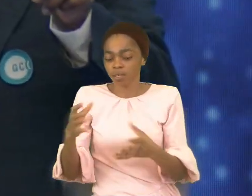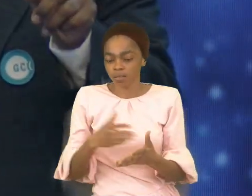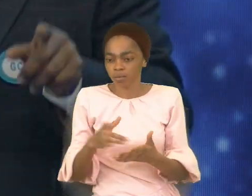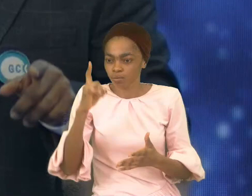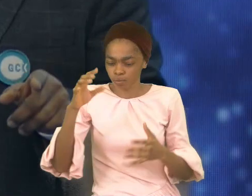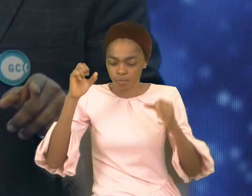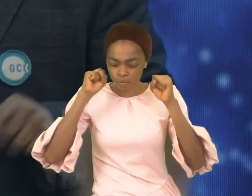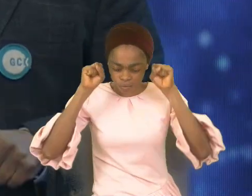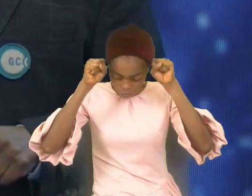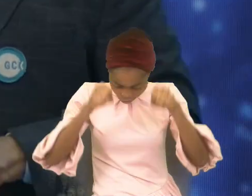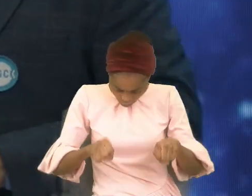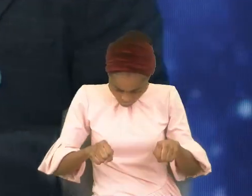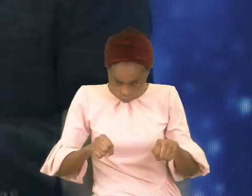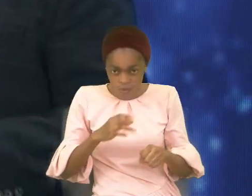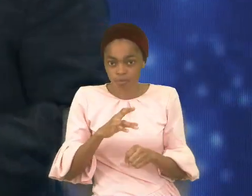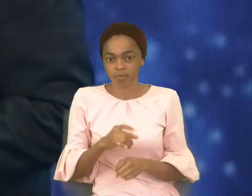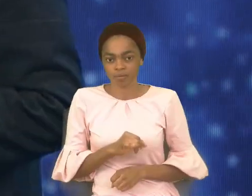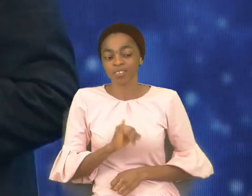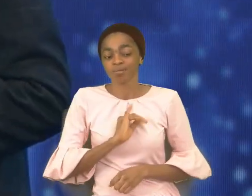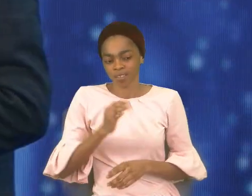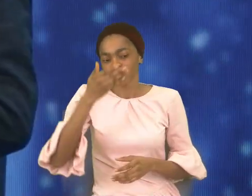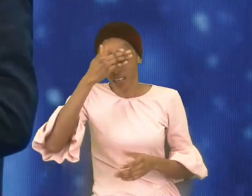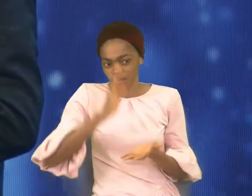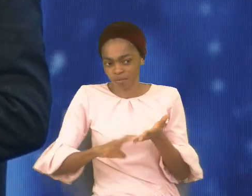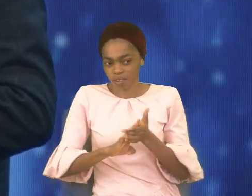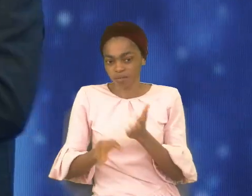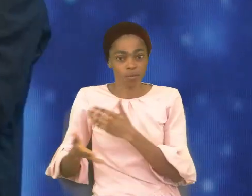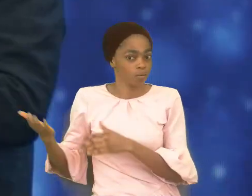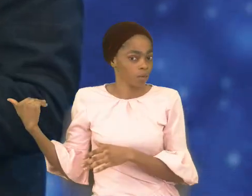If not, then he asks